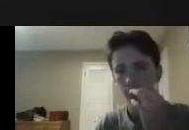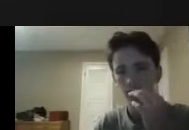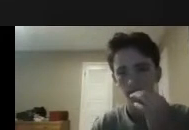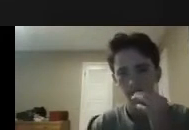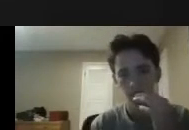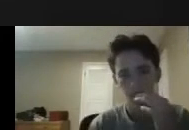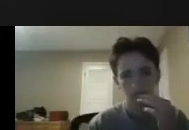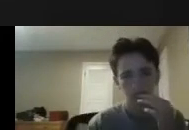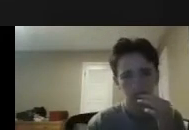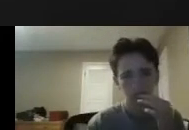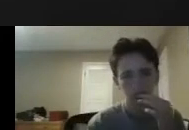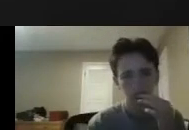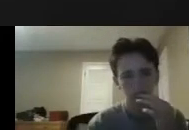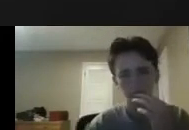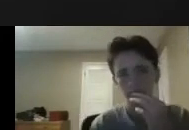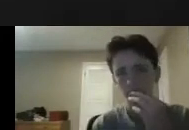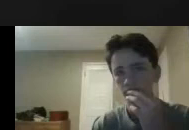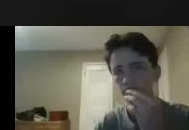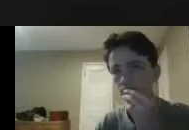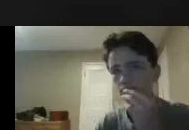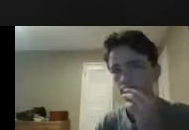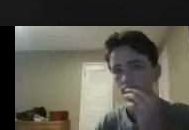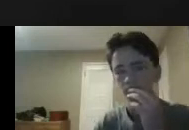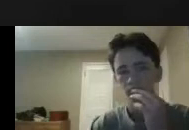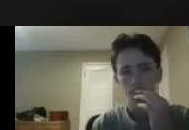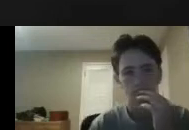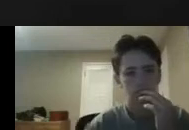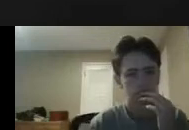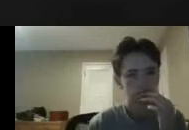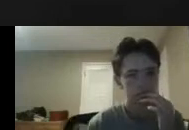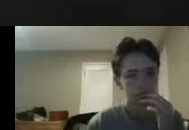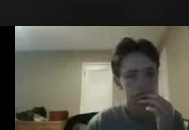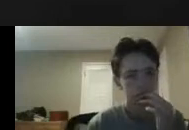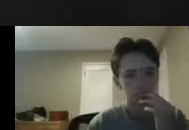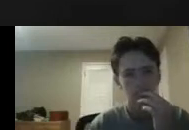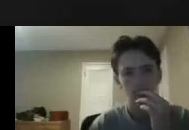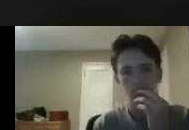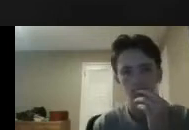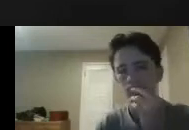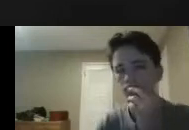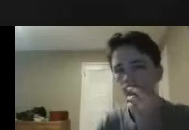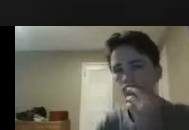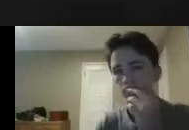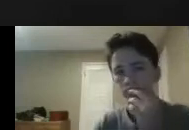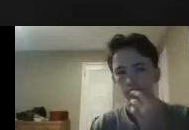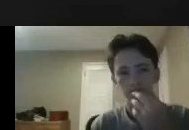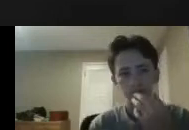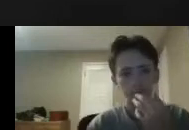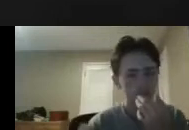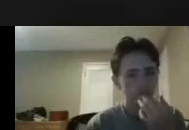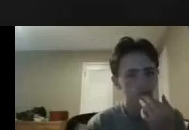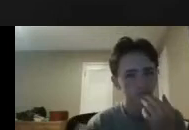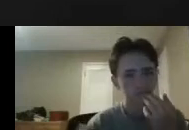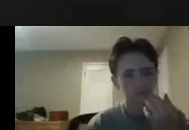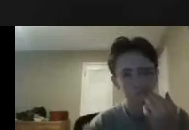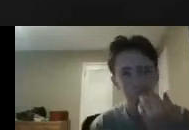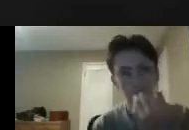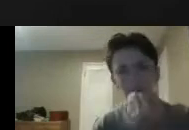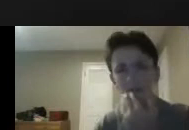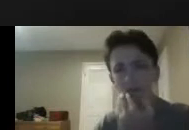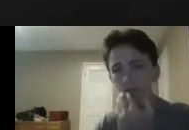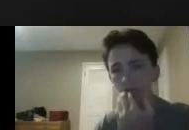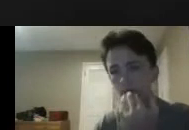have this incredible opportunity that to get help, right? So there's the suicide prevention hotline,